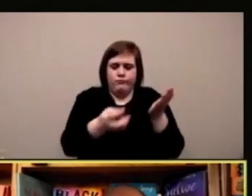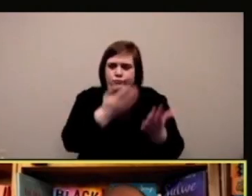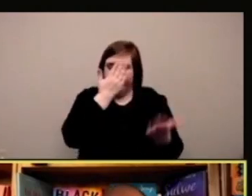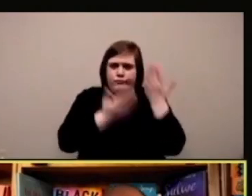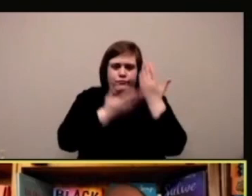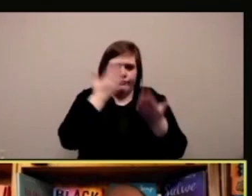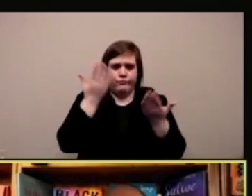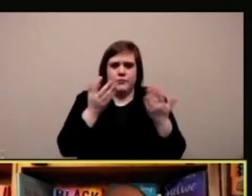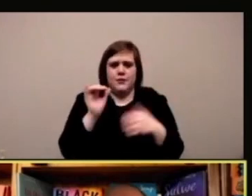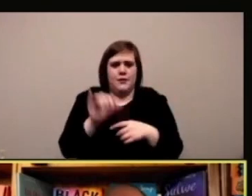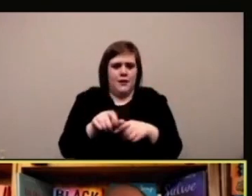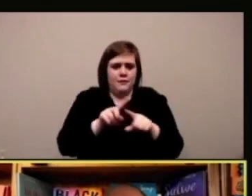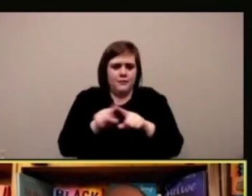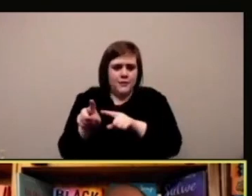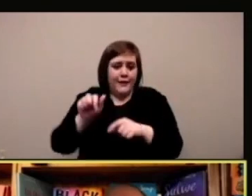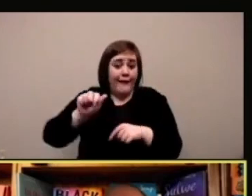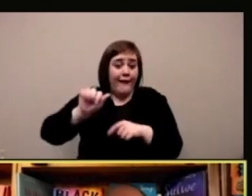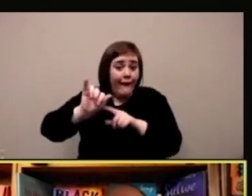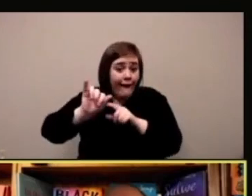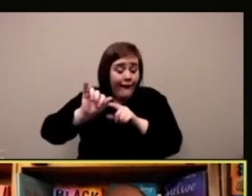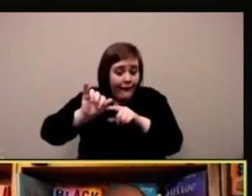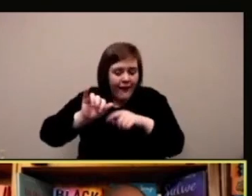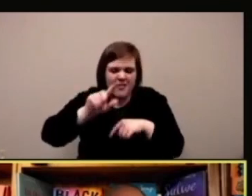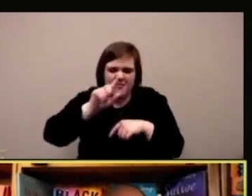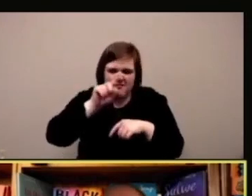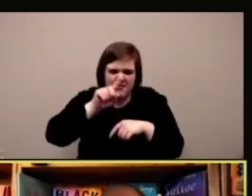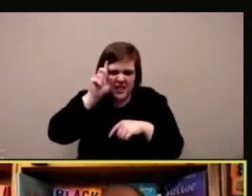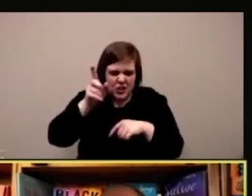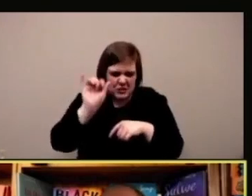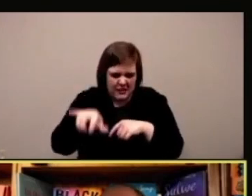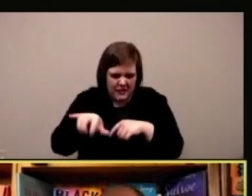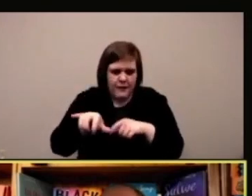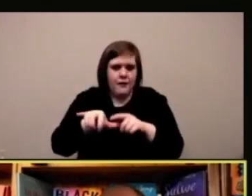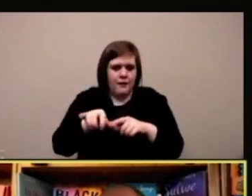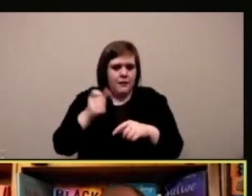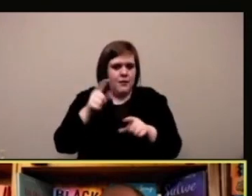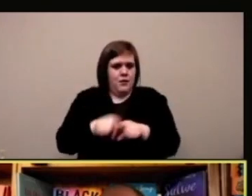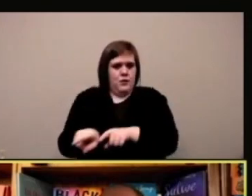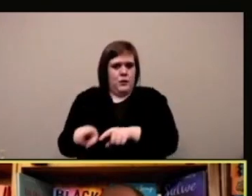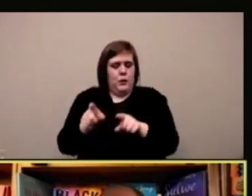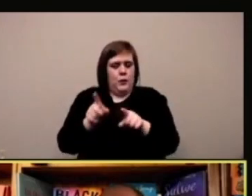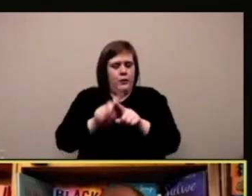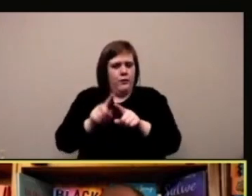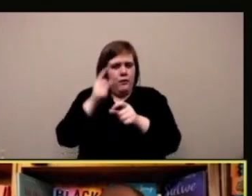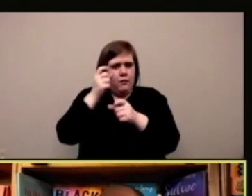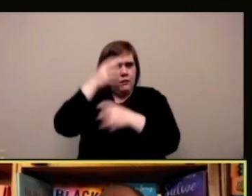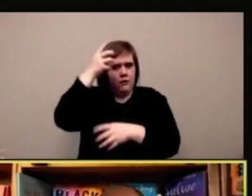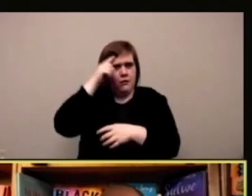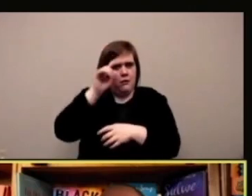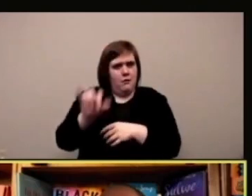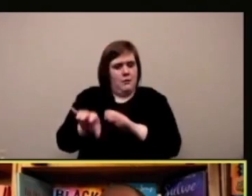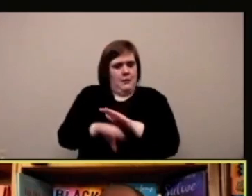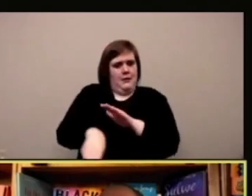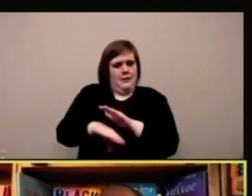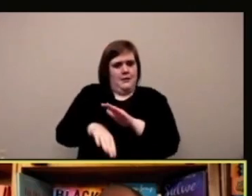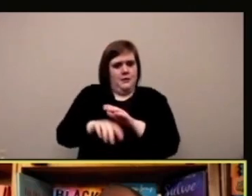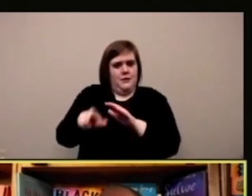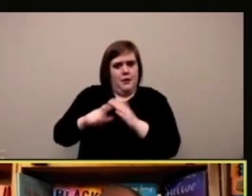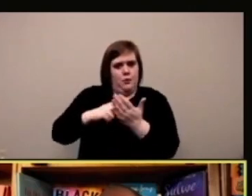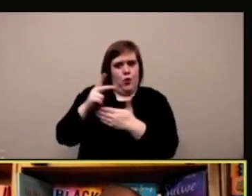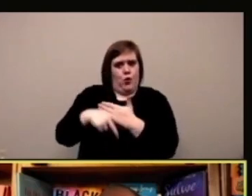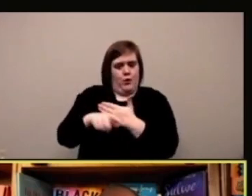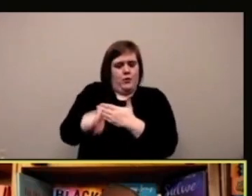coming in, there's AI and all these things. I think in the basics, programming should be taught in any